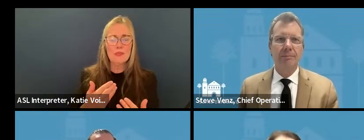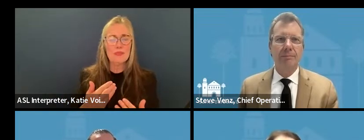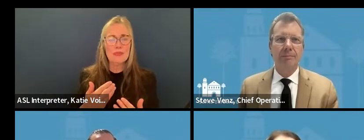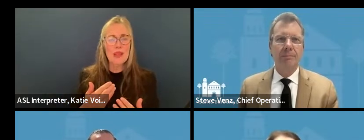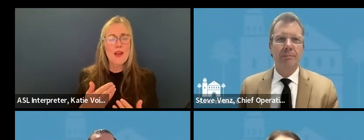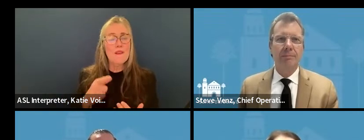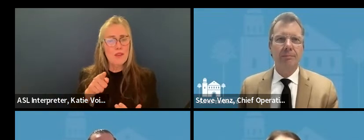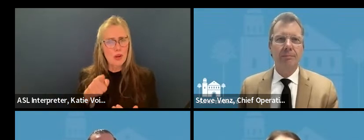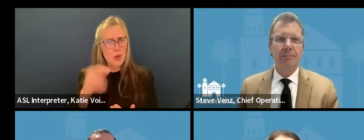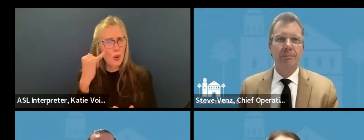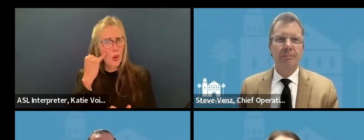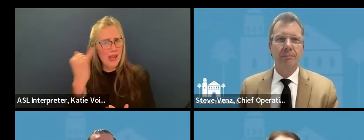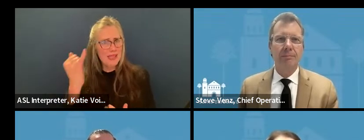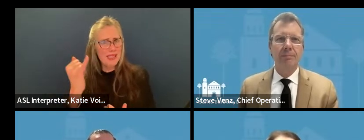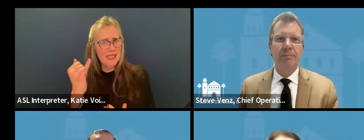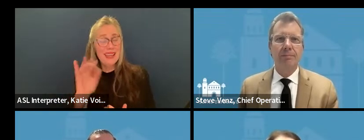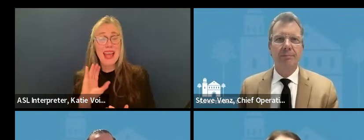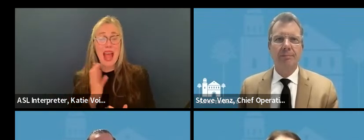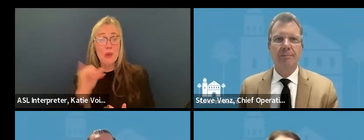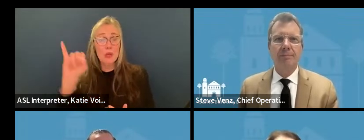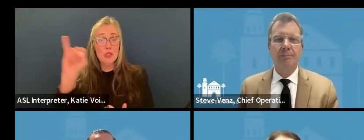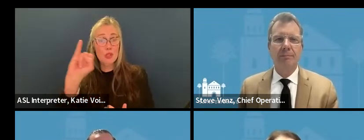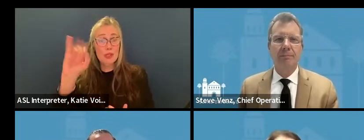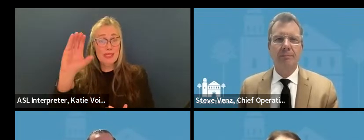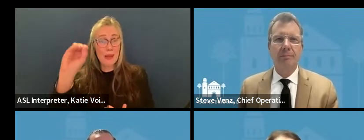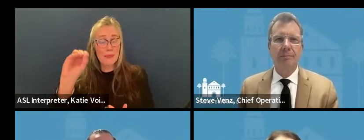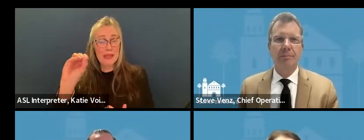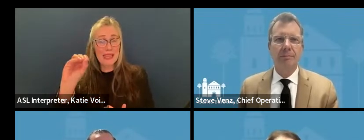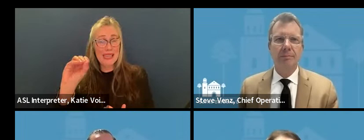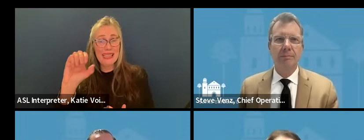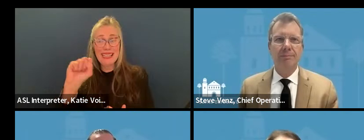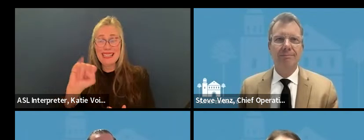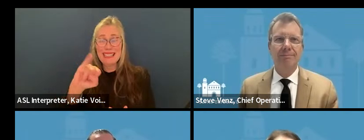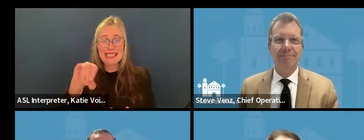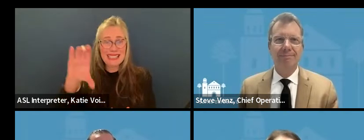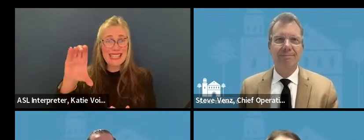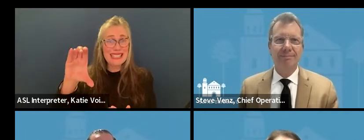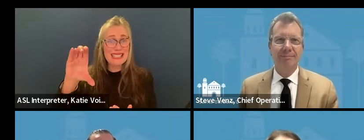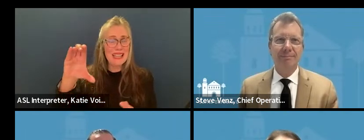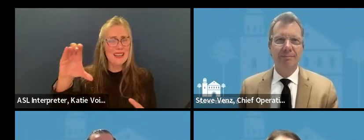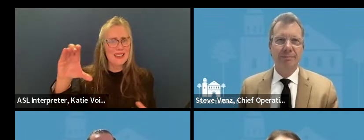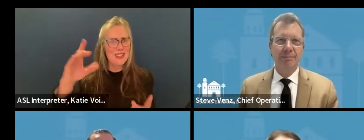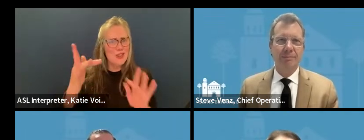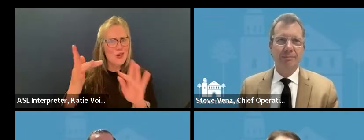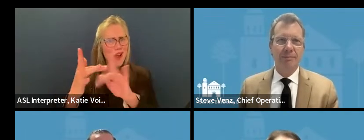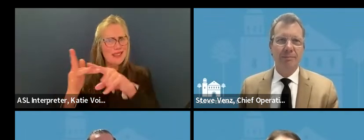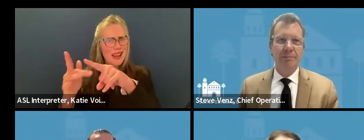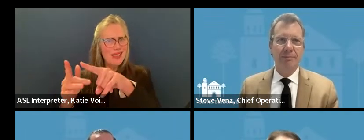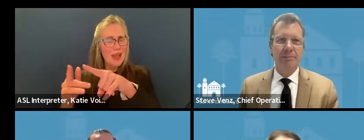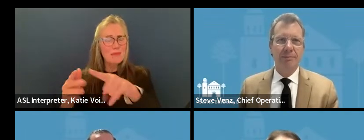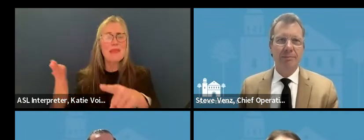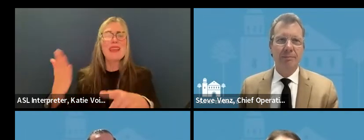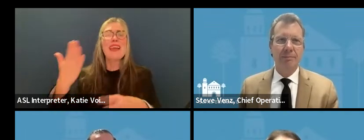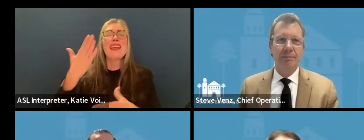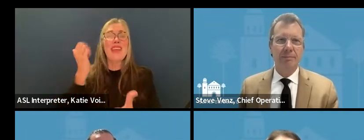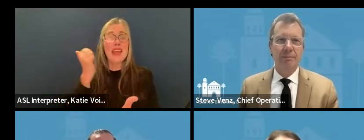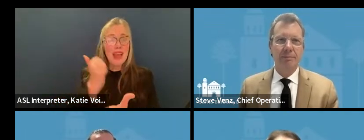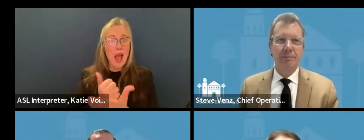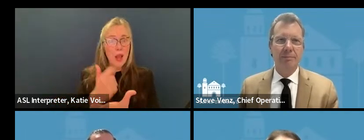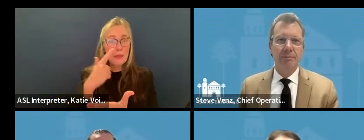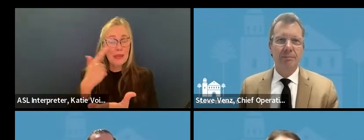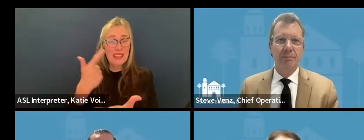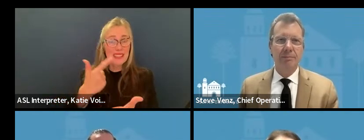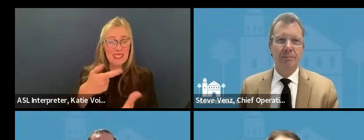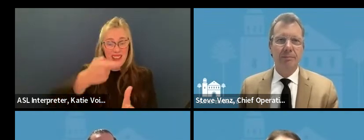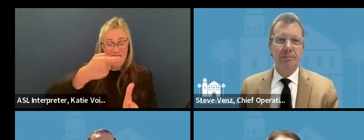CISC, our insurance carrier, which in this case, of course, it helps us a lot to share not only the financial burden, but also to get